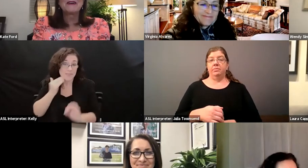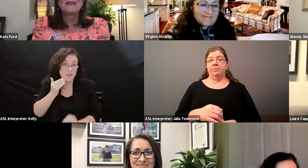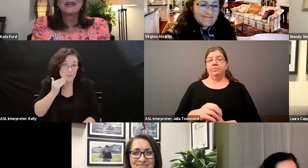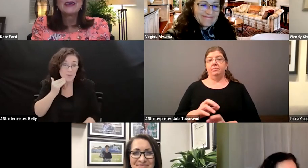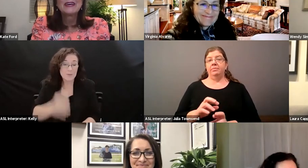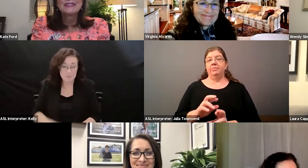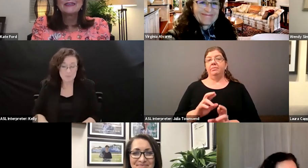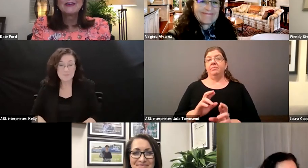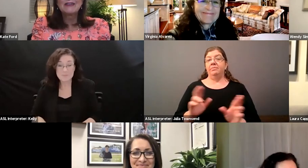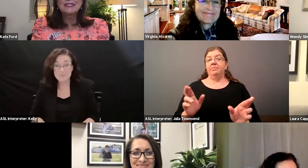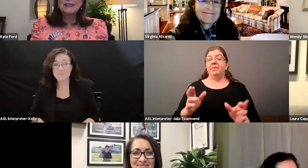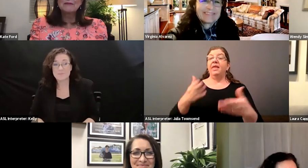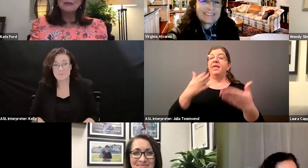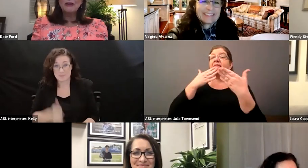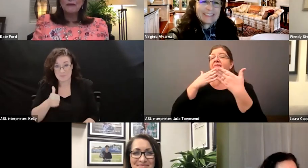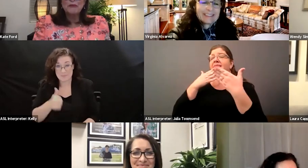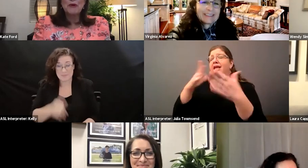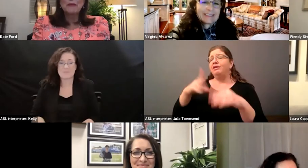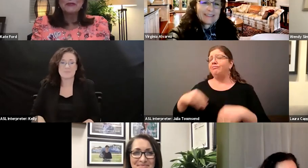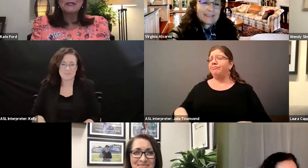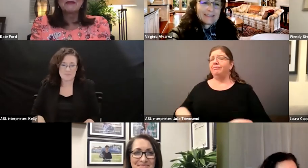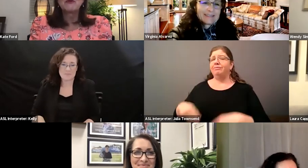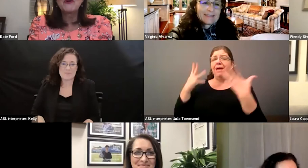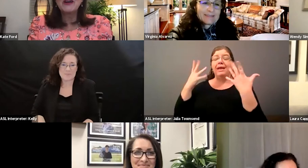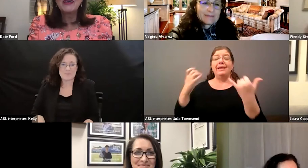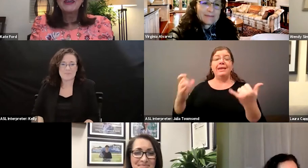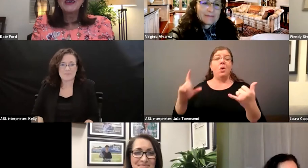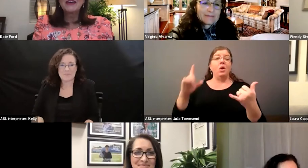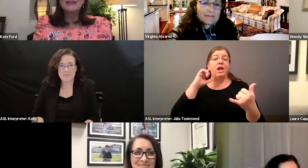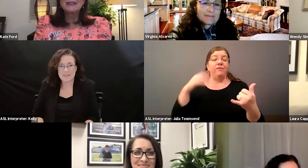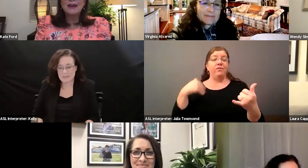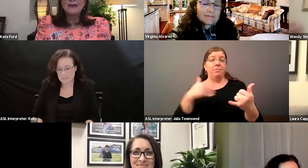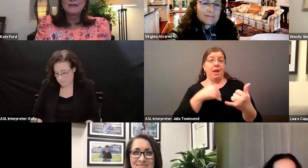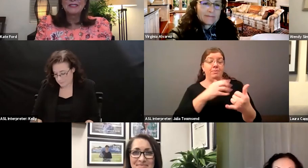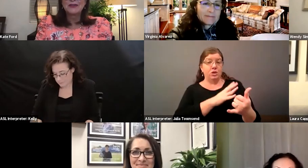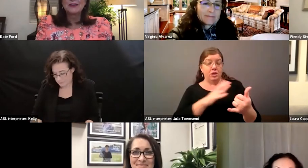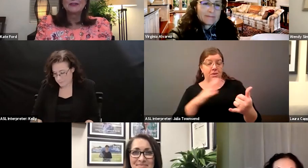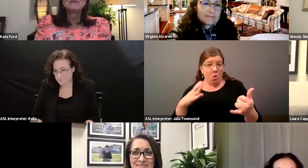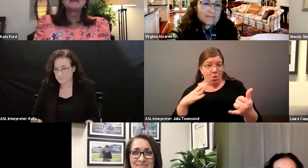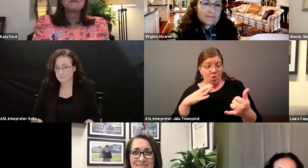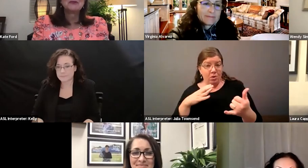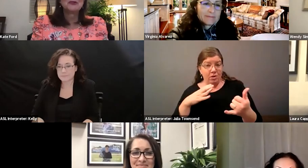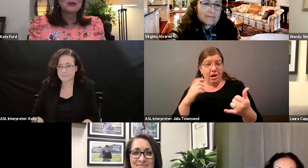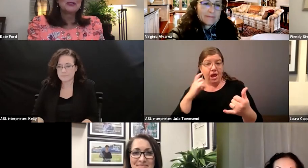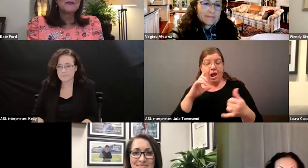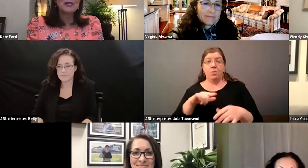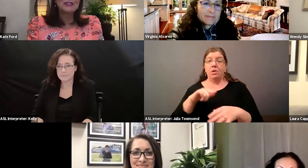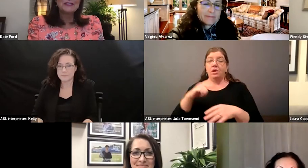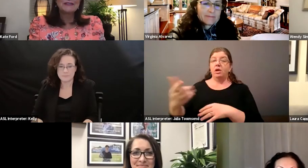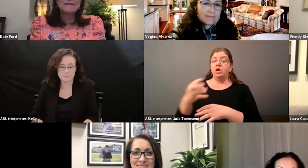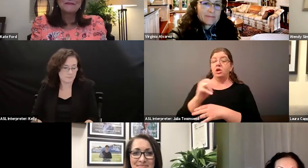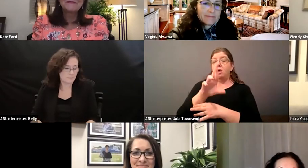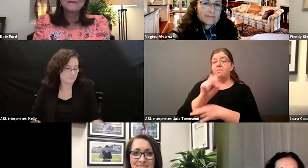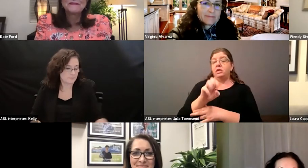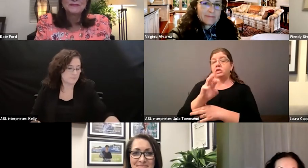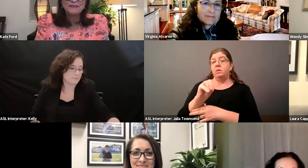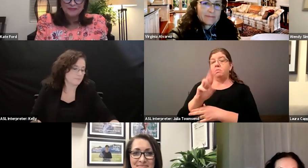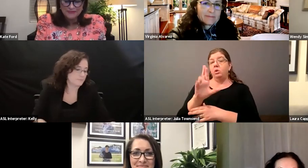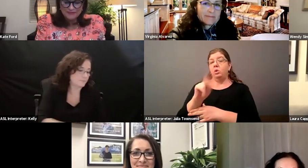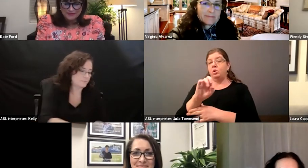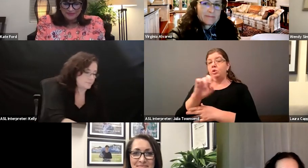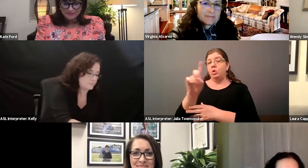inspiring so now it's time to hear from members of the board and i will turn to miss munoz first